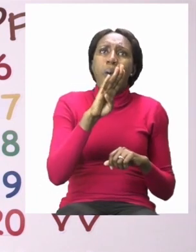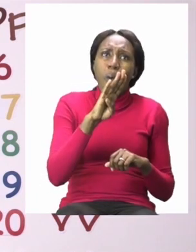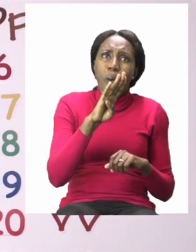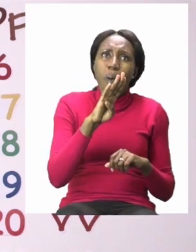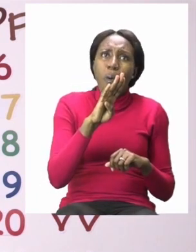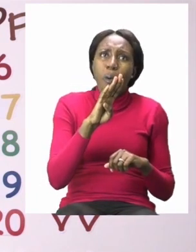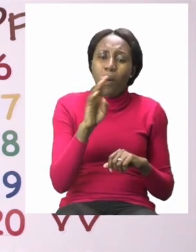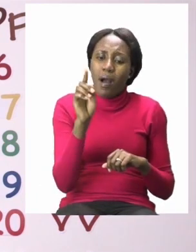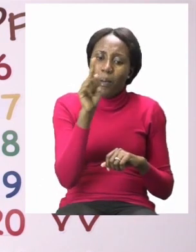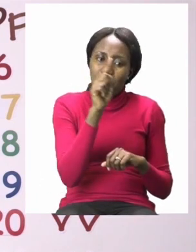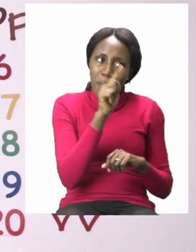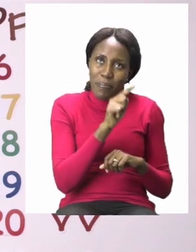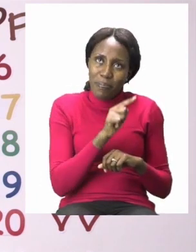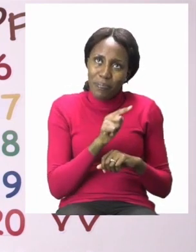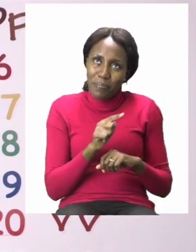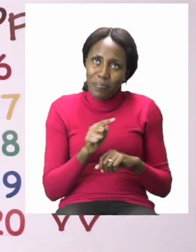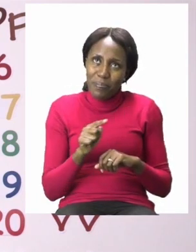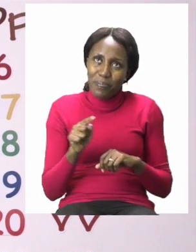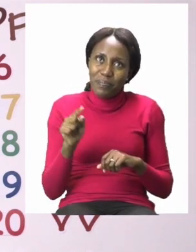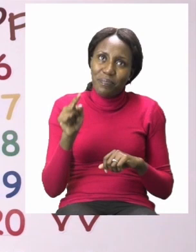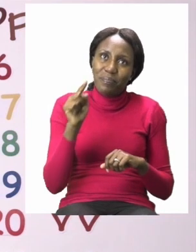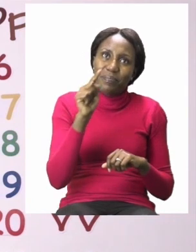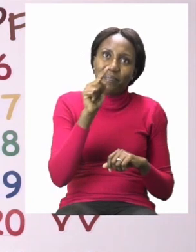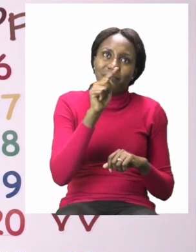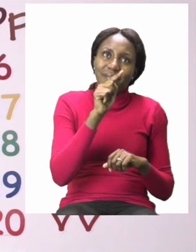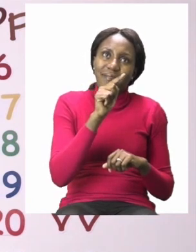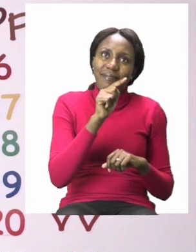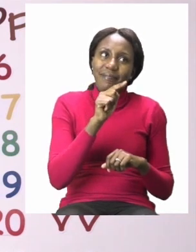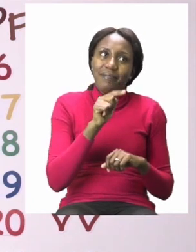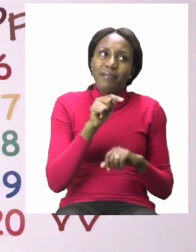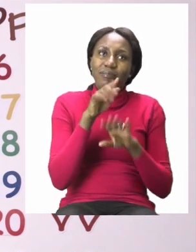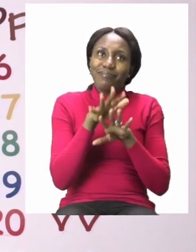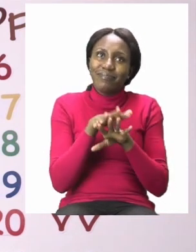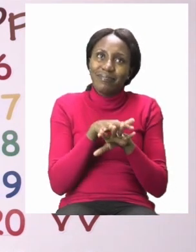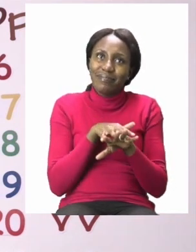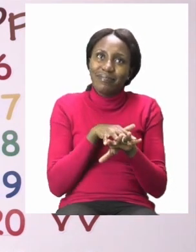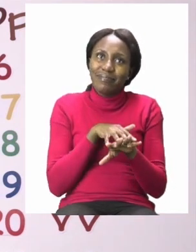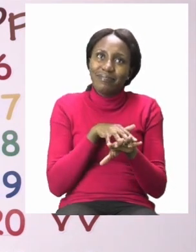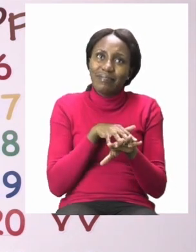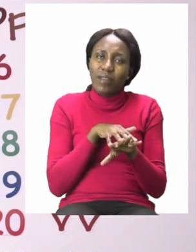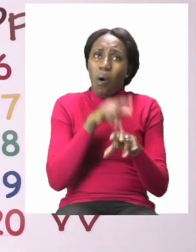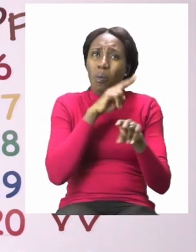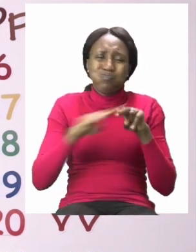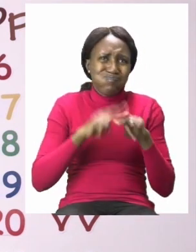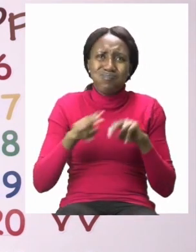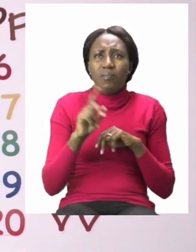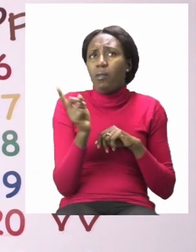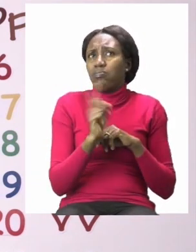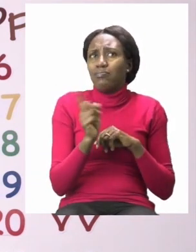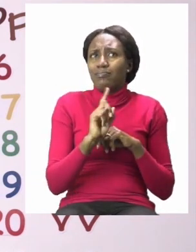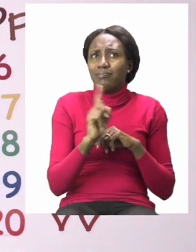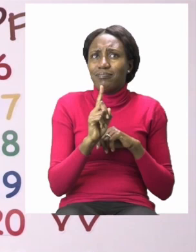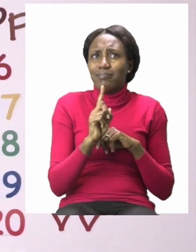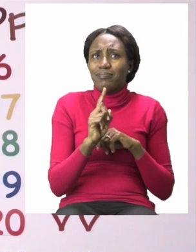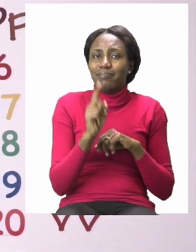I'm going to circle it as well. So I'm going to take my time going round. Remember not to touch